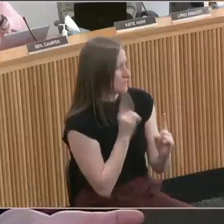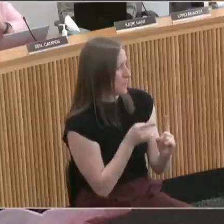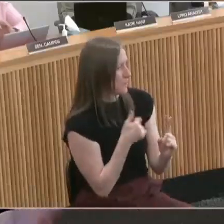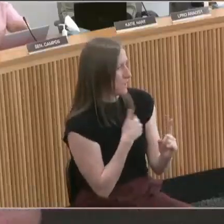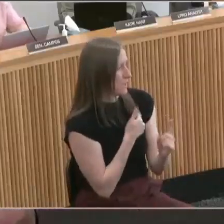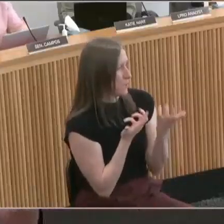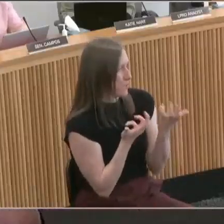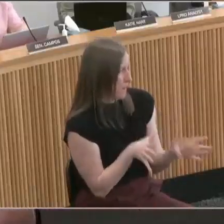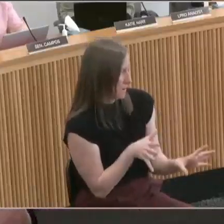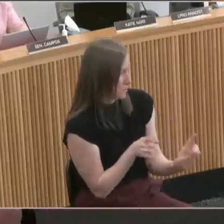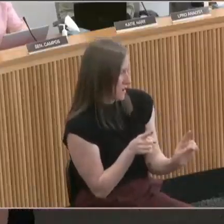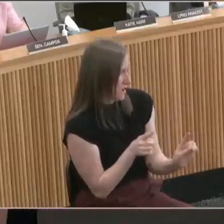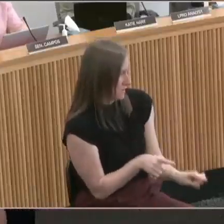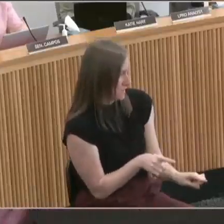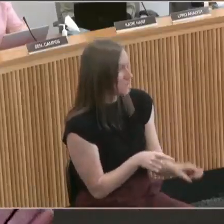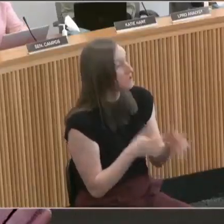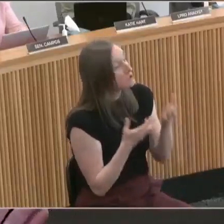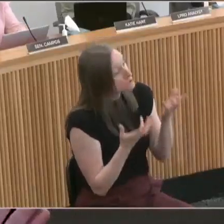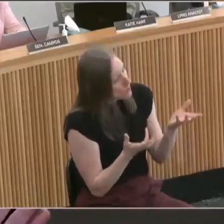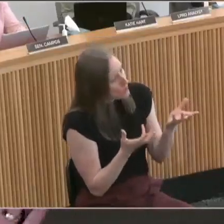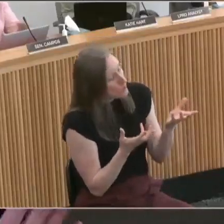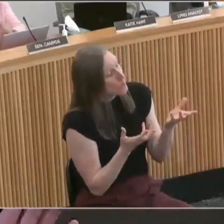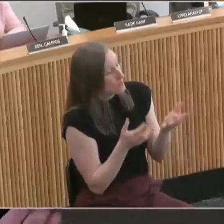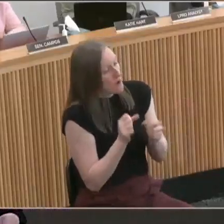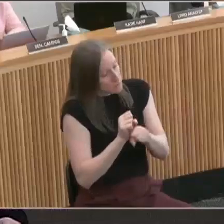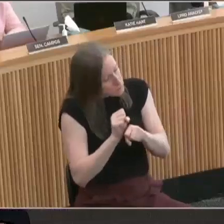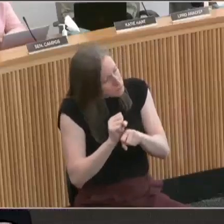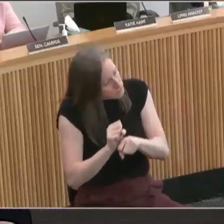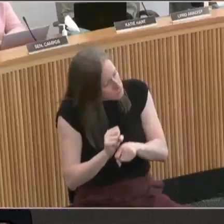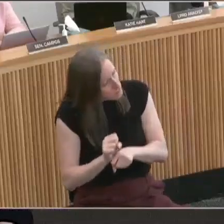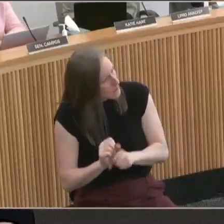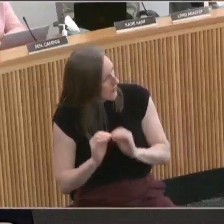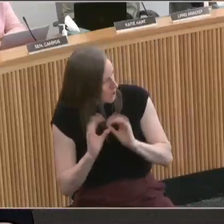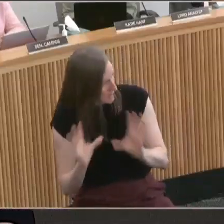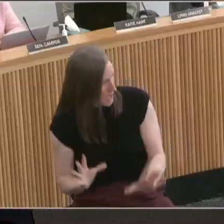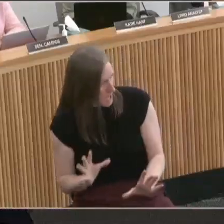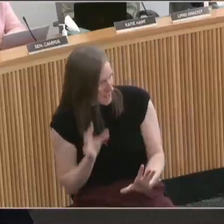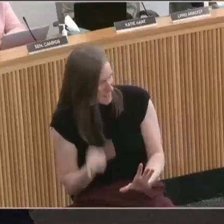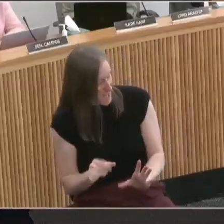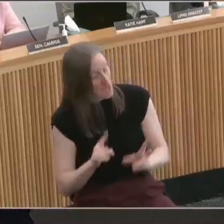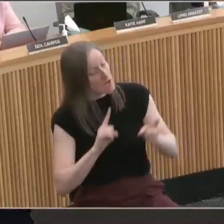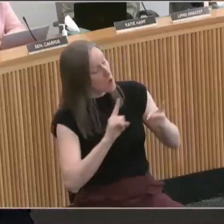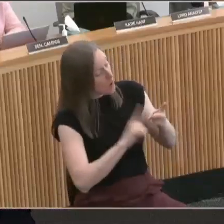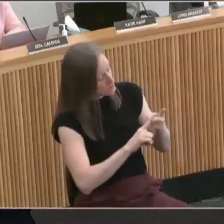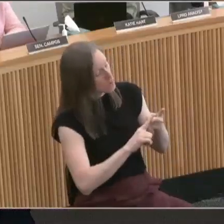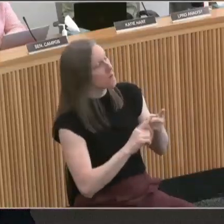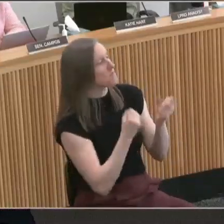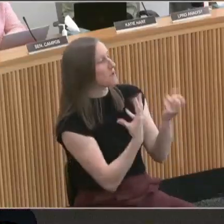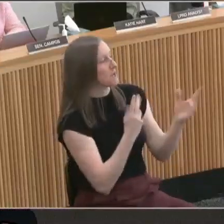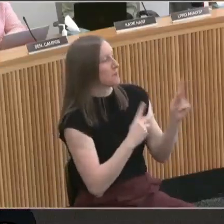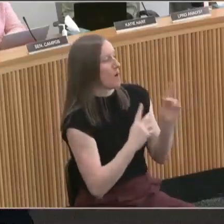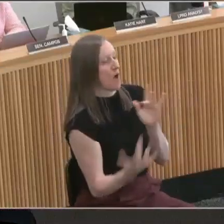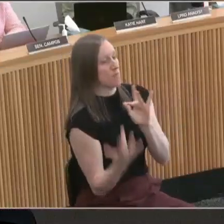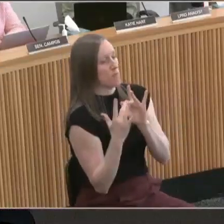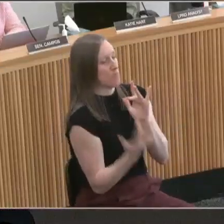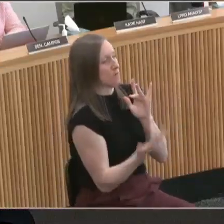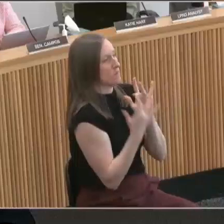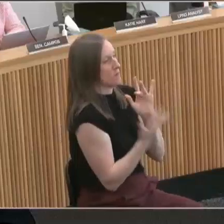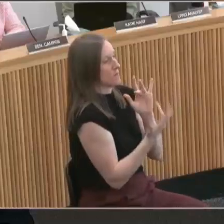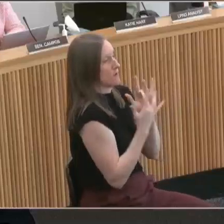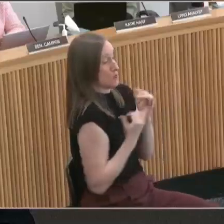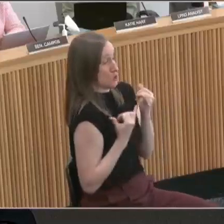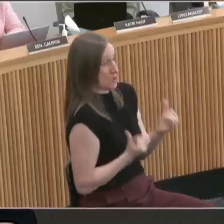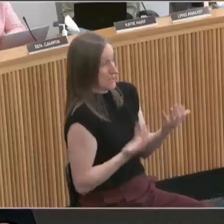to have. So that's being worked on to clarify that. And then also a lot of people have been reaching out to us who currently have